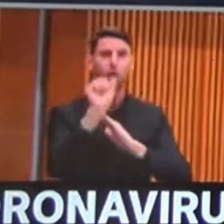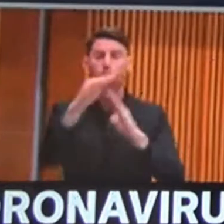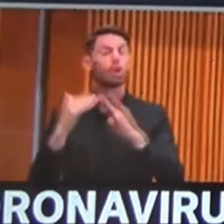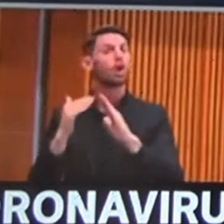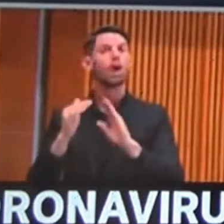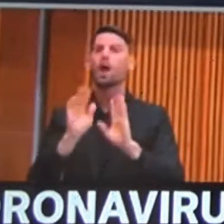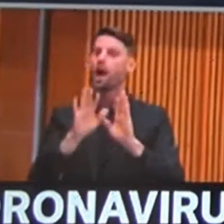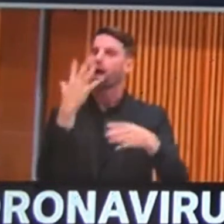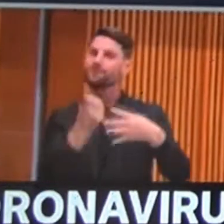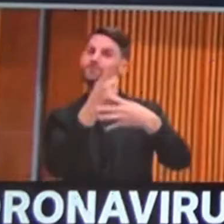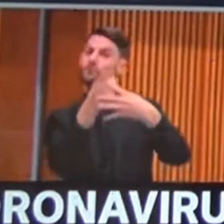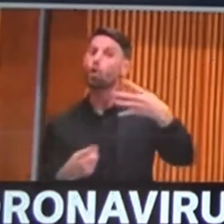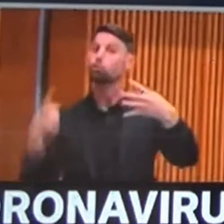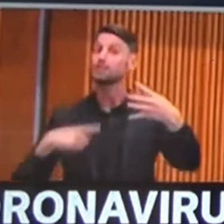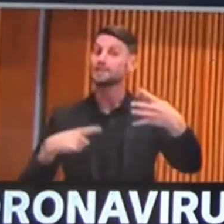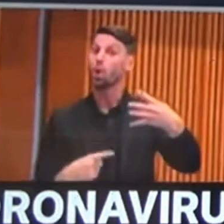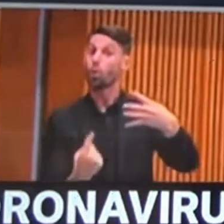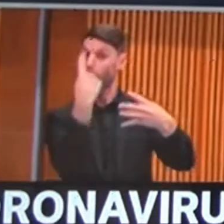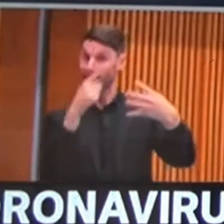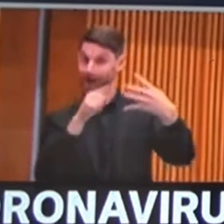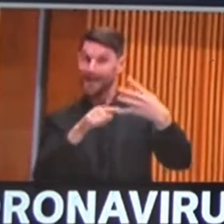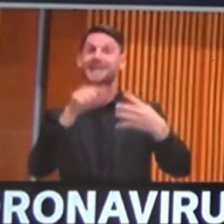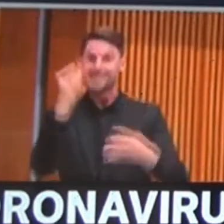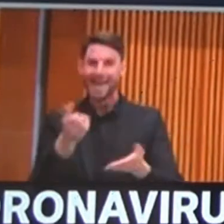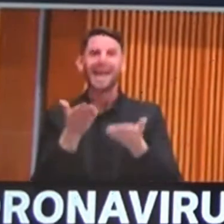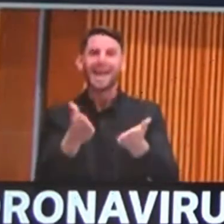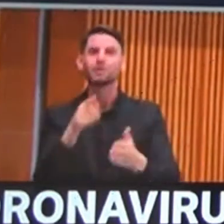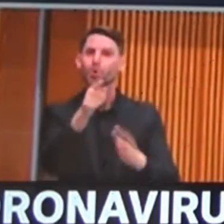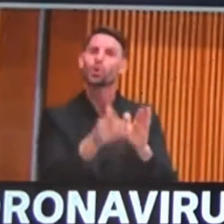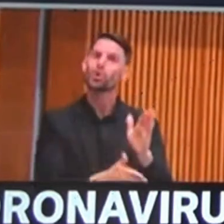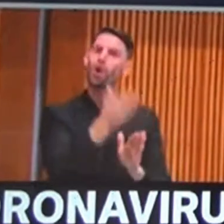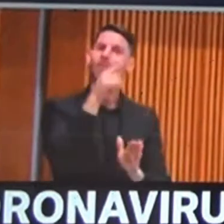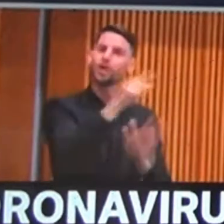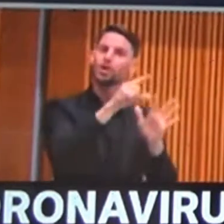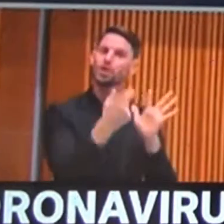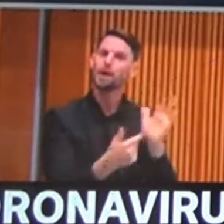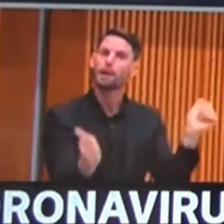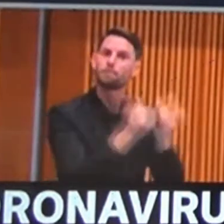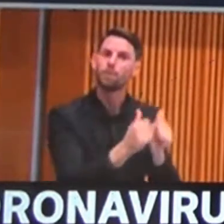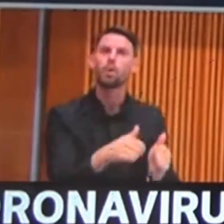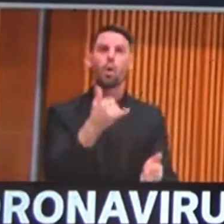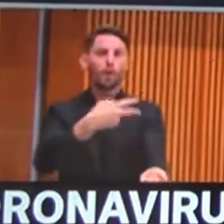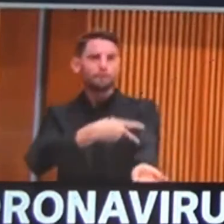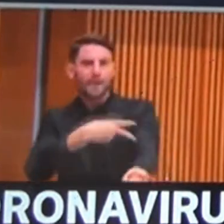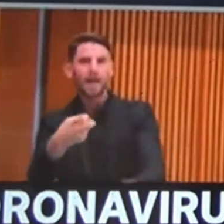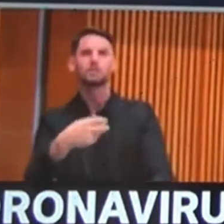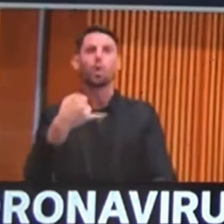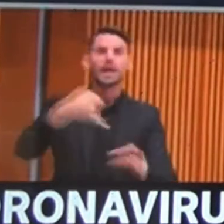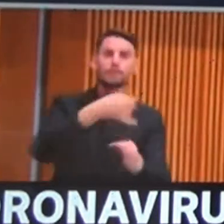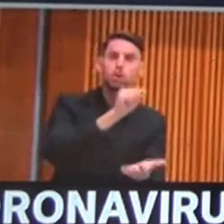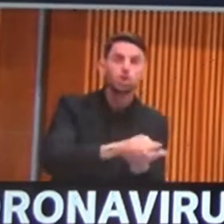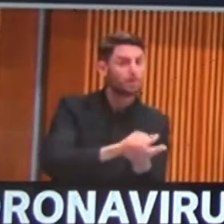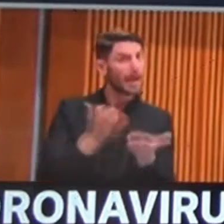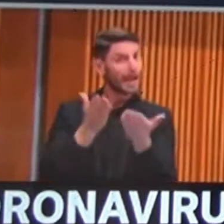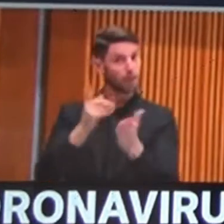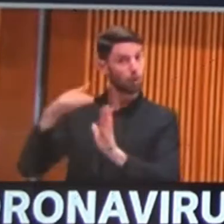own home to attend a medical appointment, to attend a pharmacy, to get a blood test done if this is what is required. But